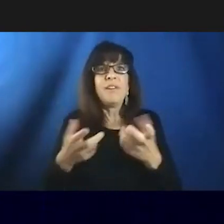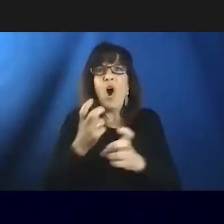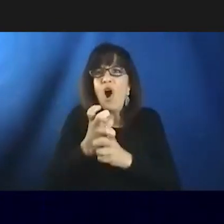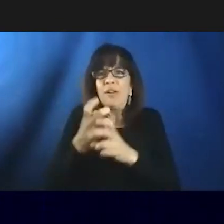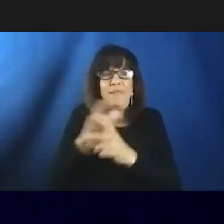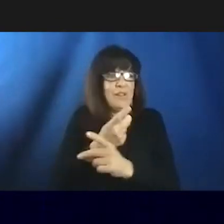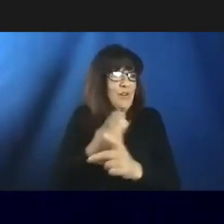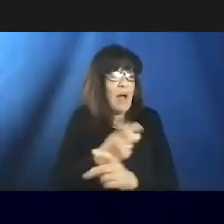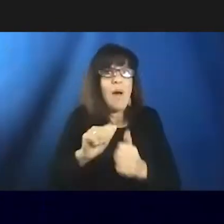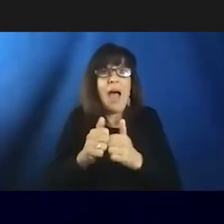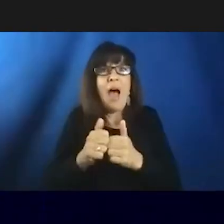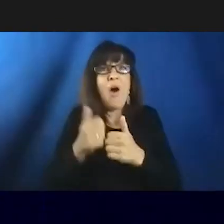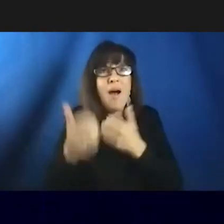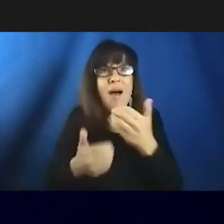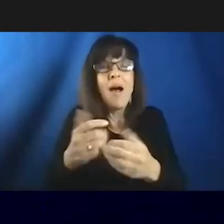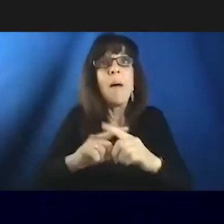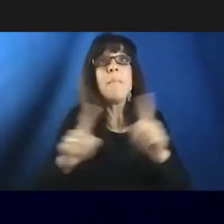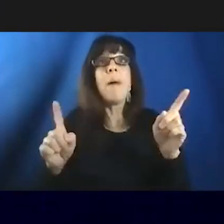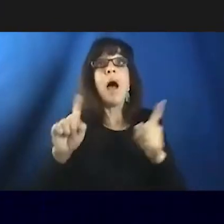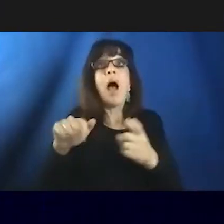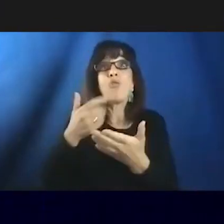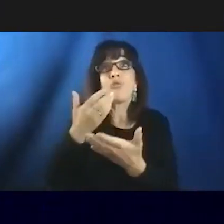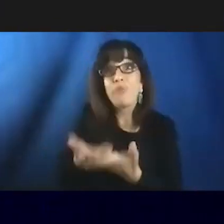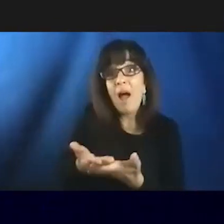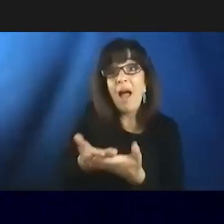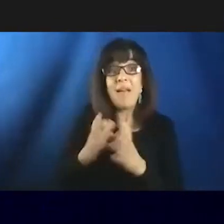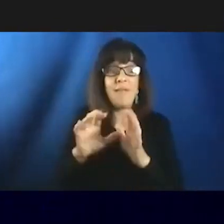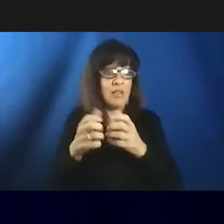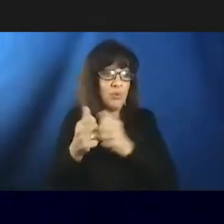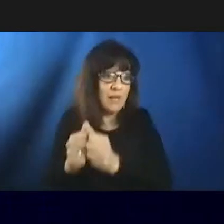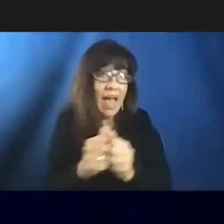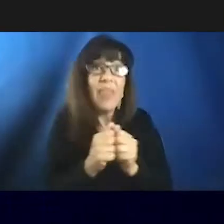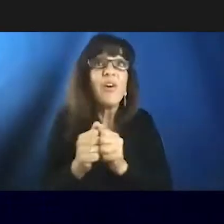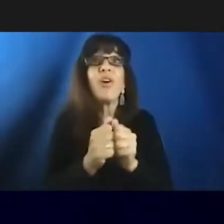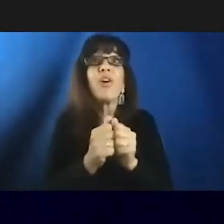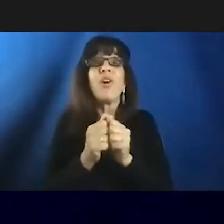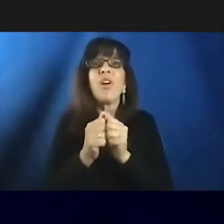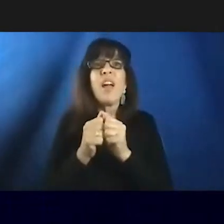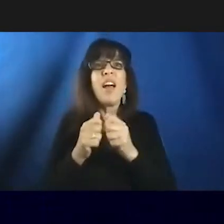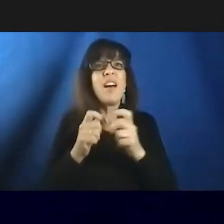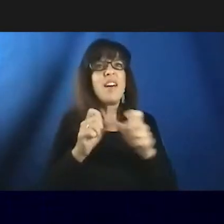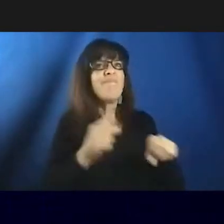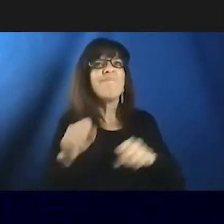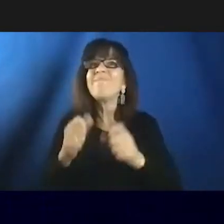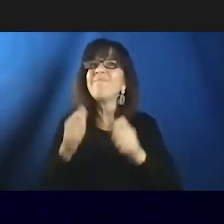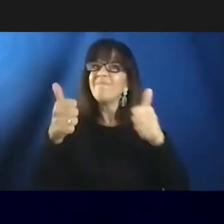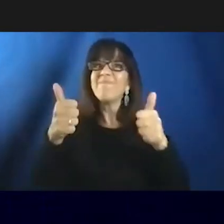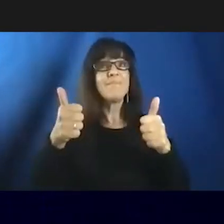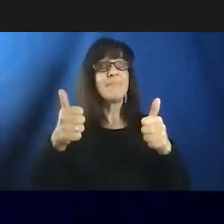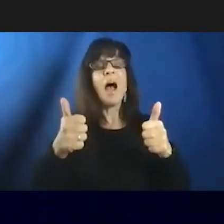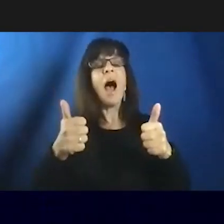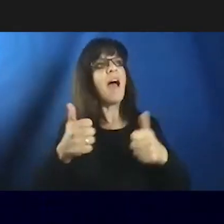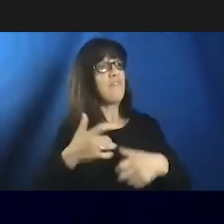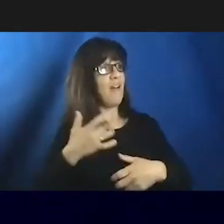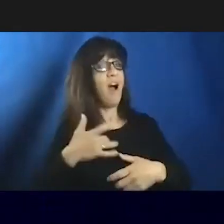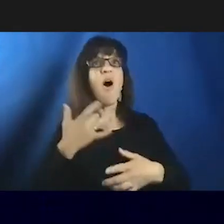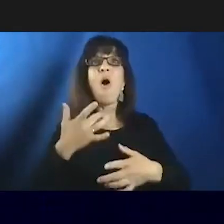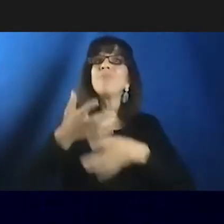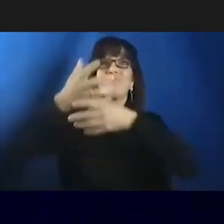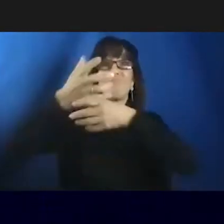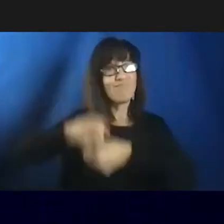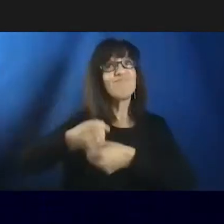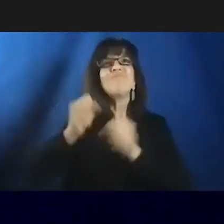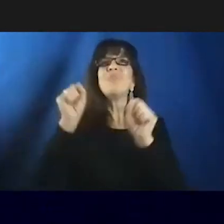out, I guess. But once we were there and we were together and we were working together, it really gave me hope that we could actually